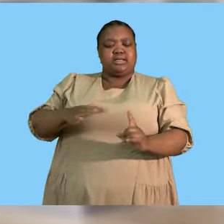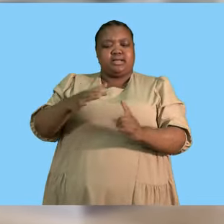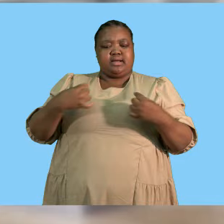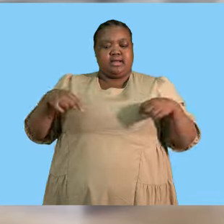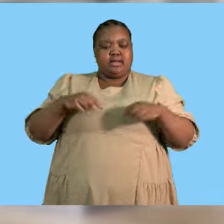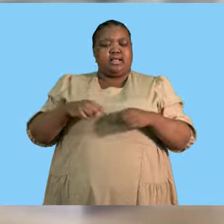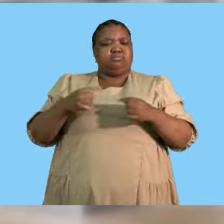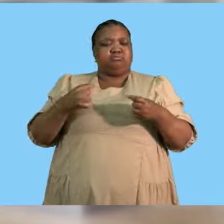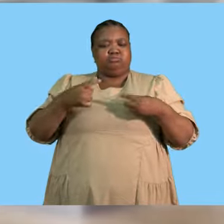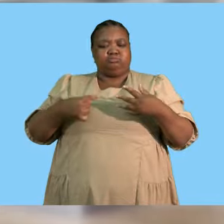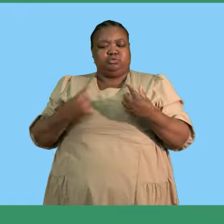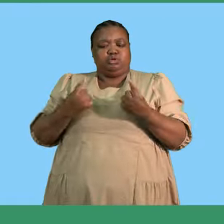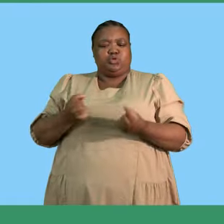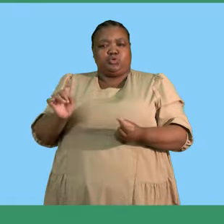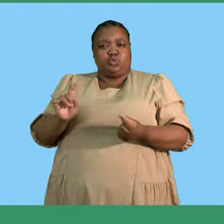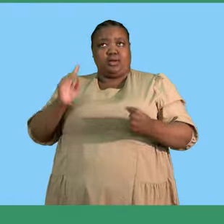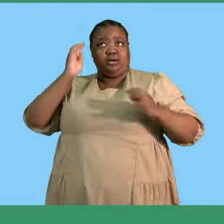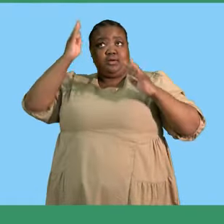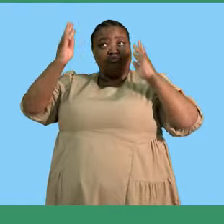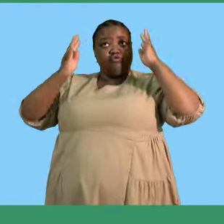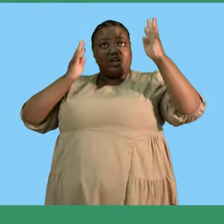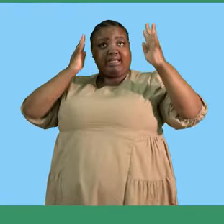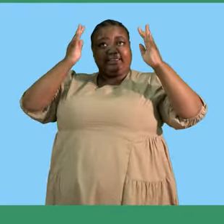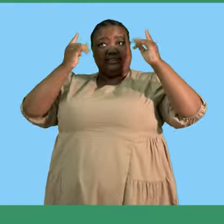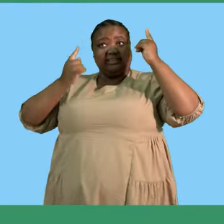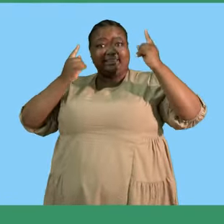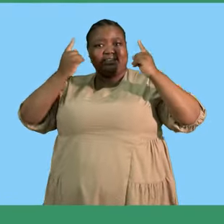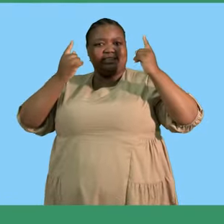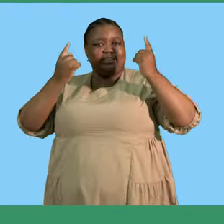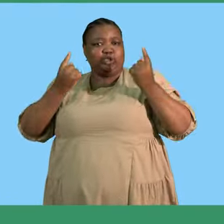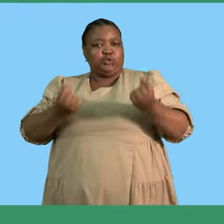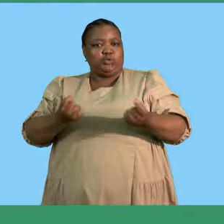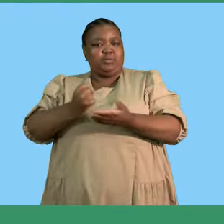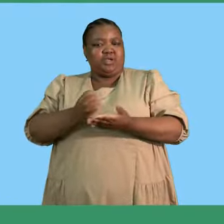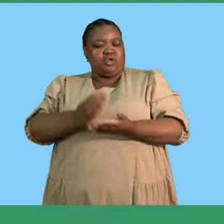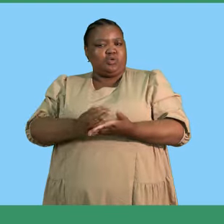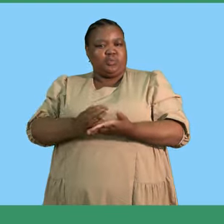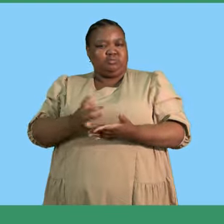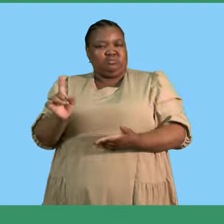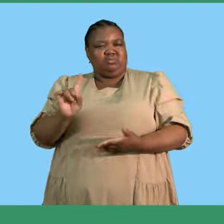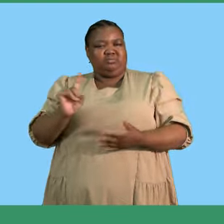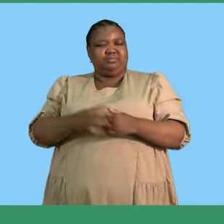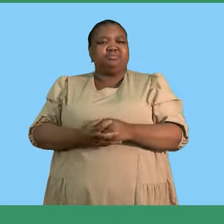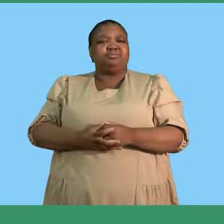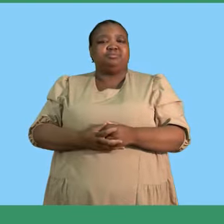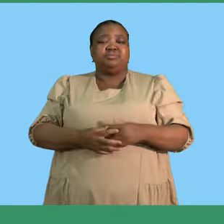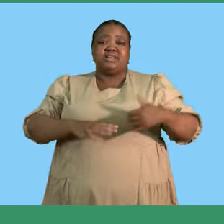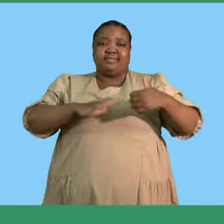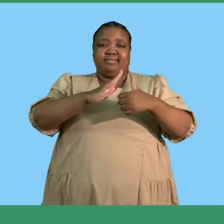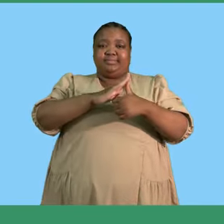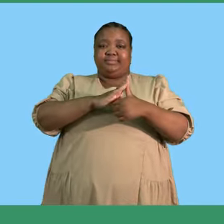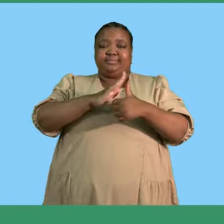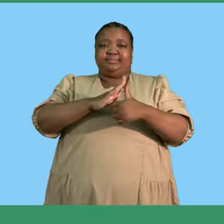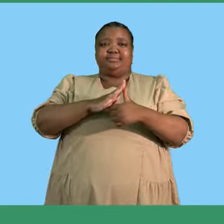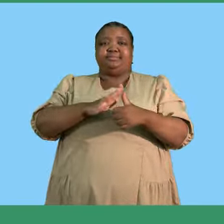to ensure that there is creative thinking that is stimulated in the workplace. Firstly, let us